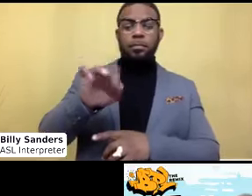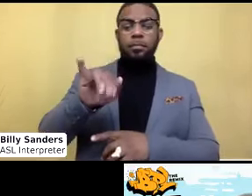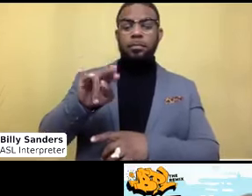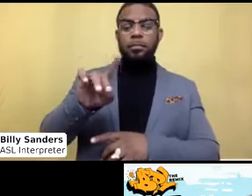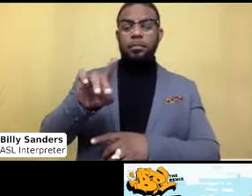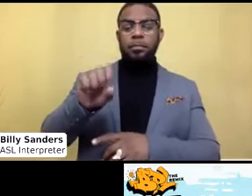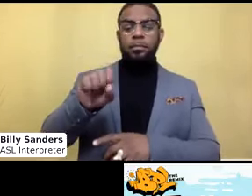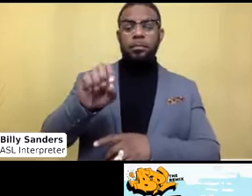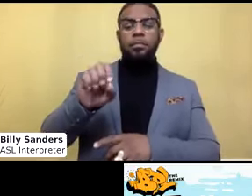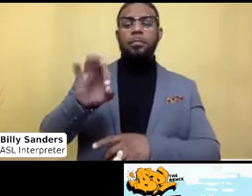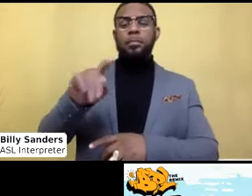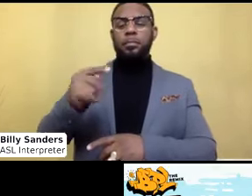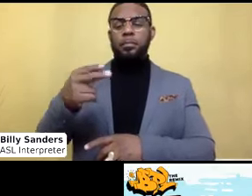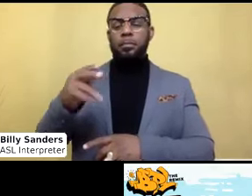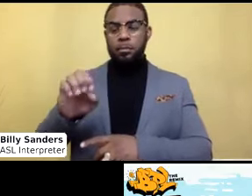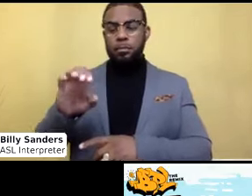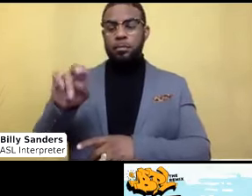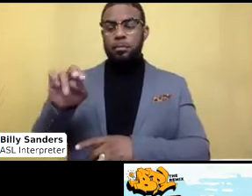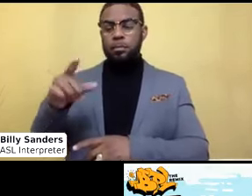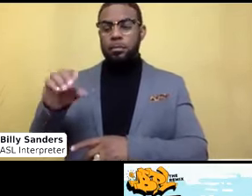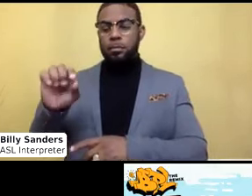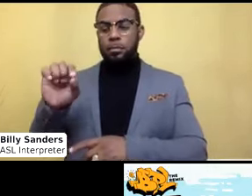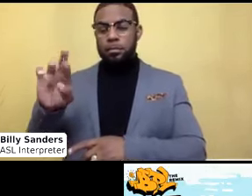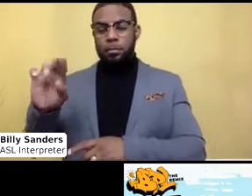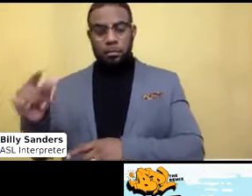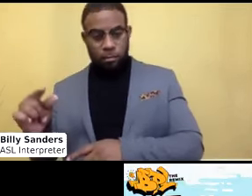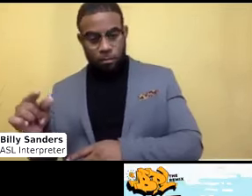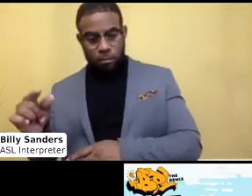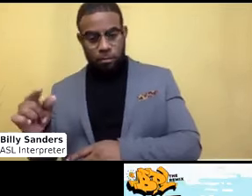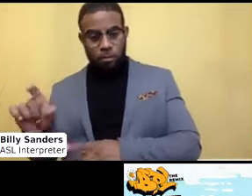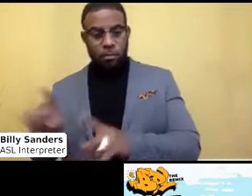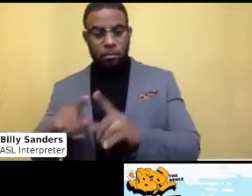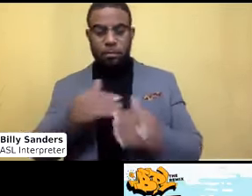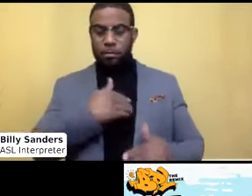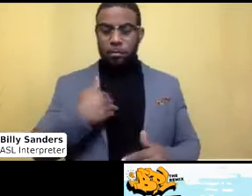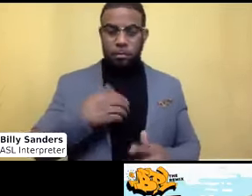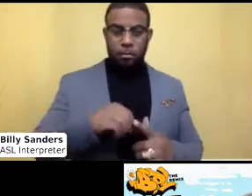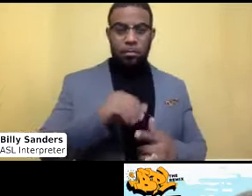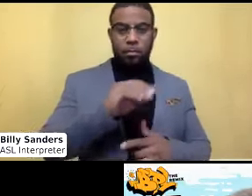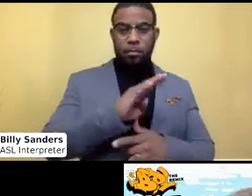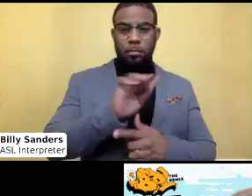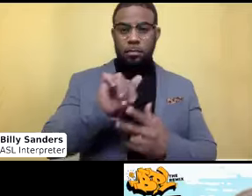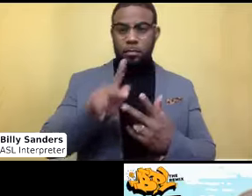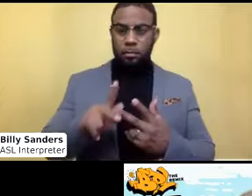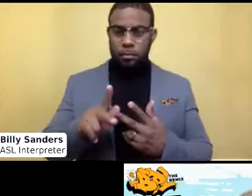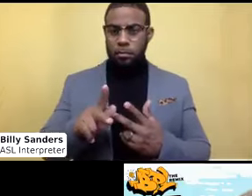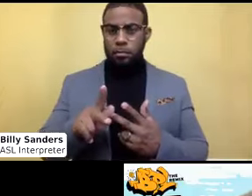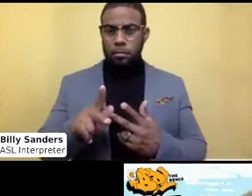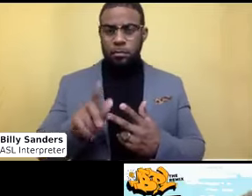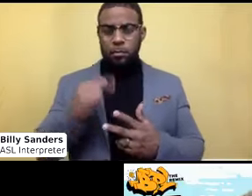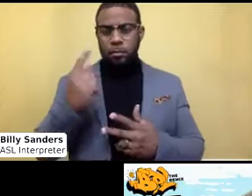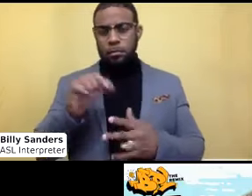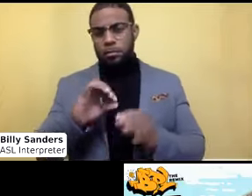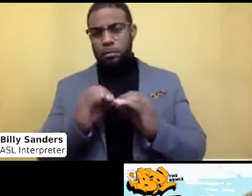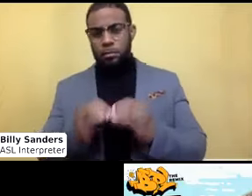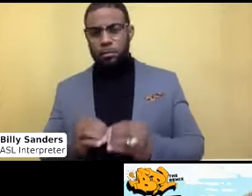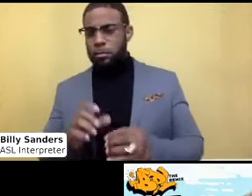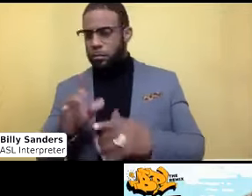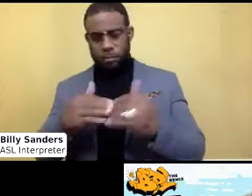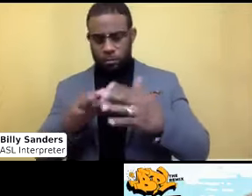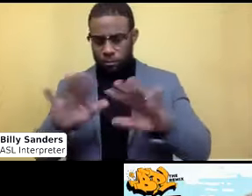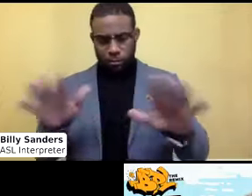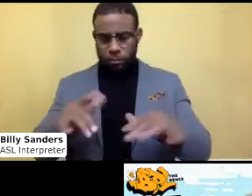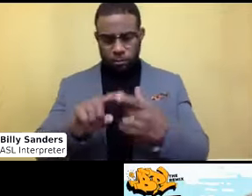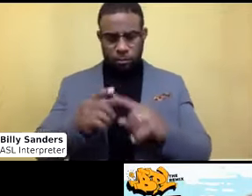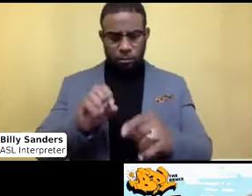the website, and they are also a member of the Black Alliance for Peace, but there's also other organizations. But anyway, but what